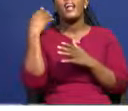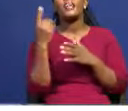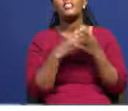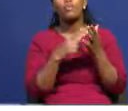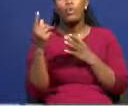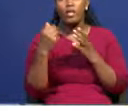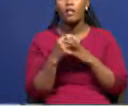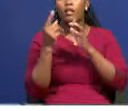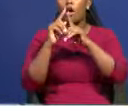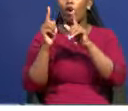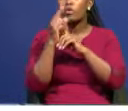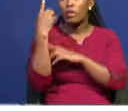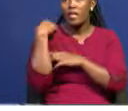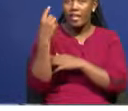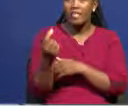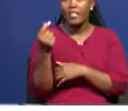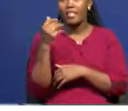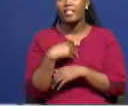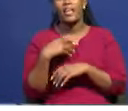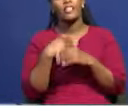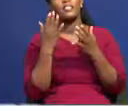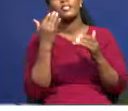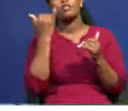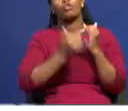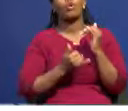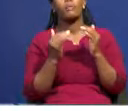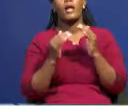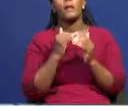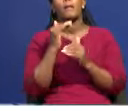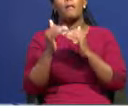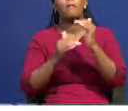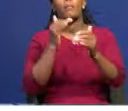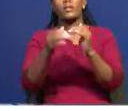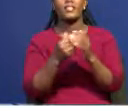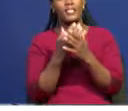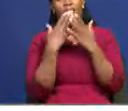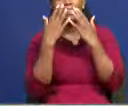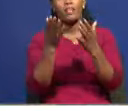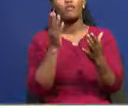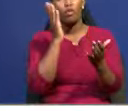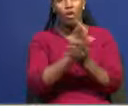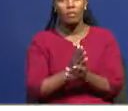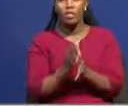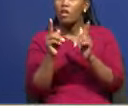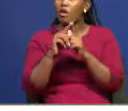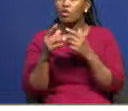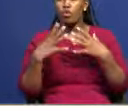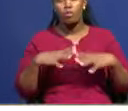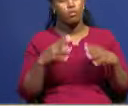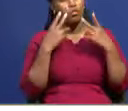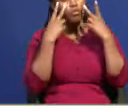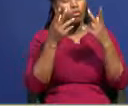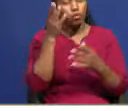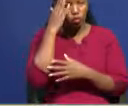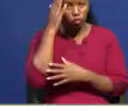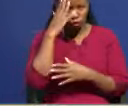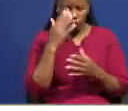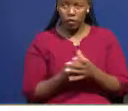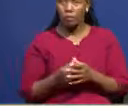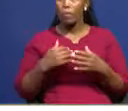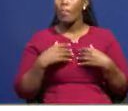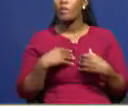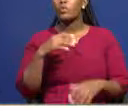as of yesterday, they formally closed that process. Okay, James. Yeah. Thank you for that. Thank you for confirming that so that the viewers could know as well. We also have here Oscar